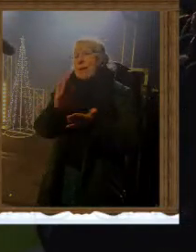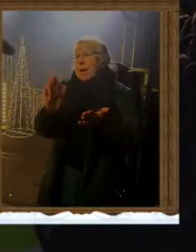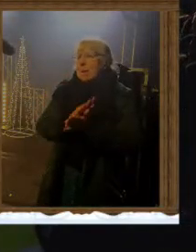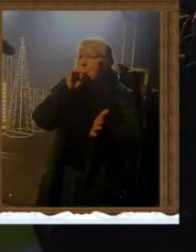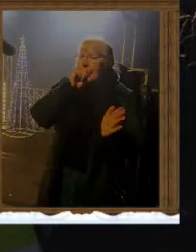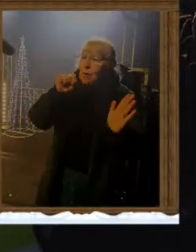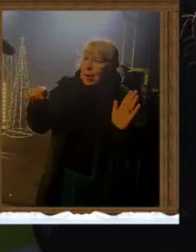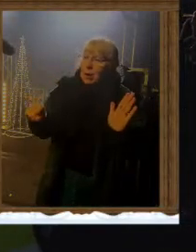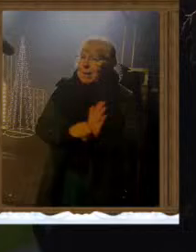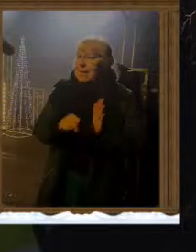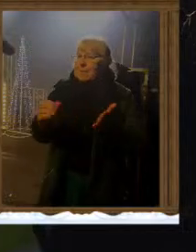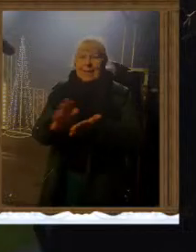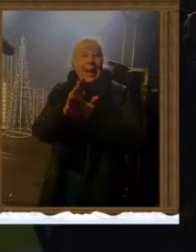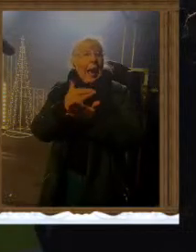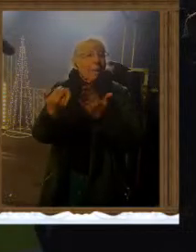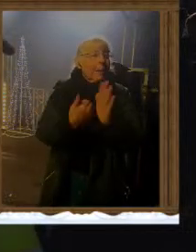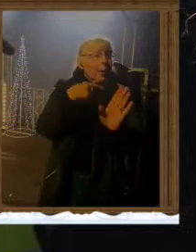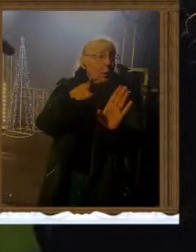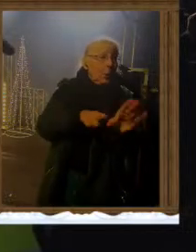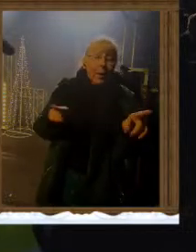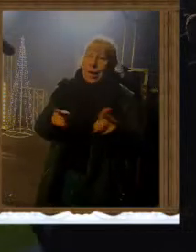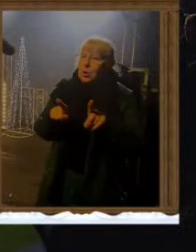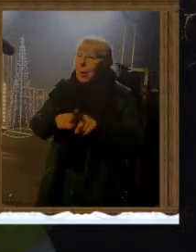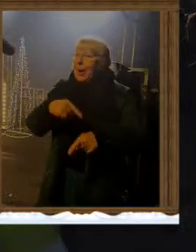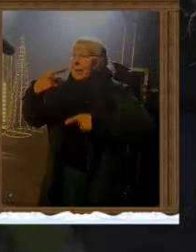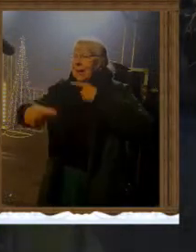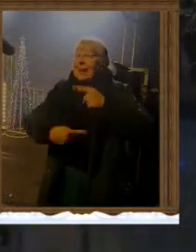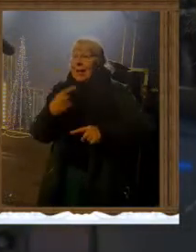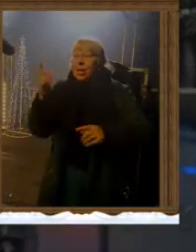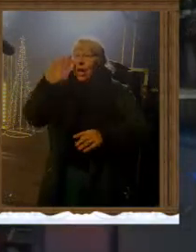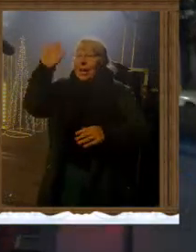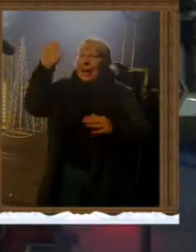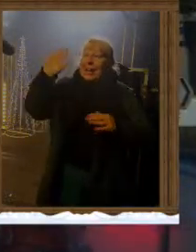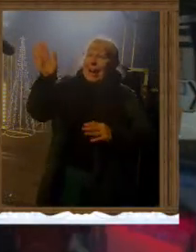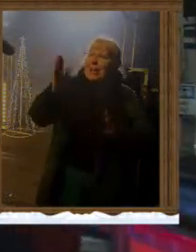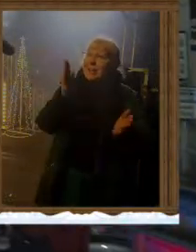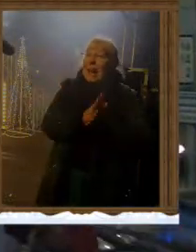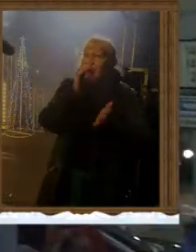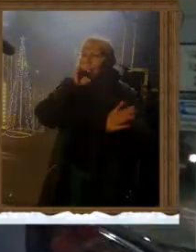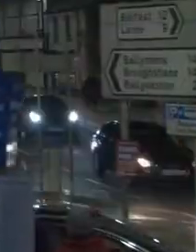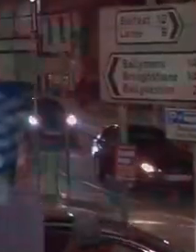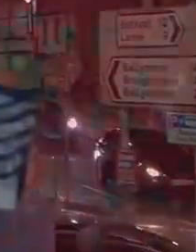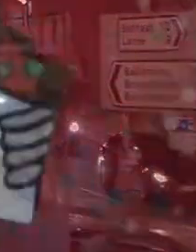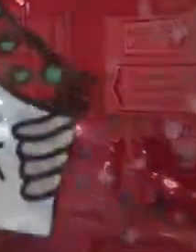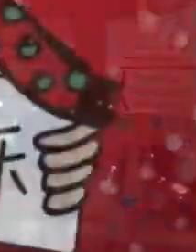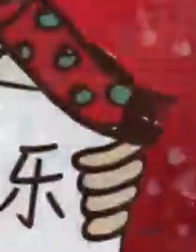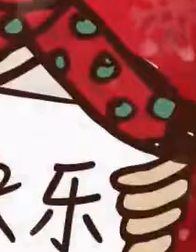Christmas and a Happy New Year. Merry Christmas. Next year, night-night, Happy Christmas.